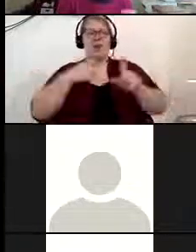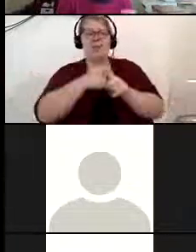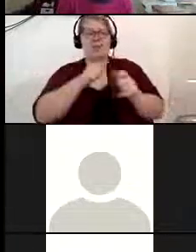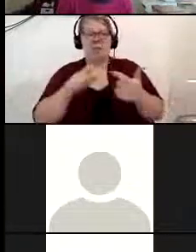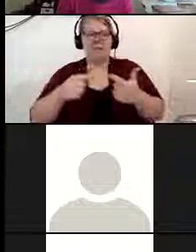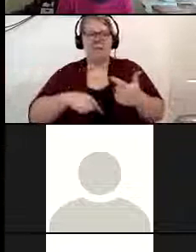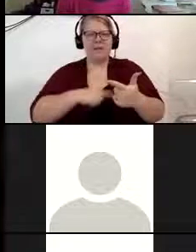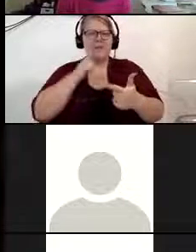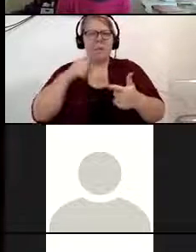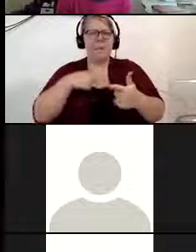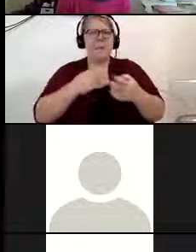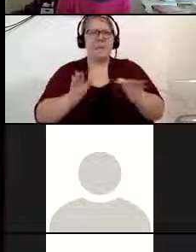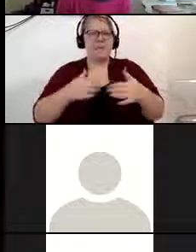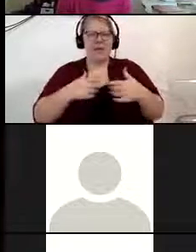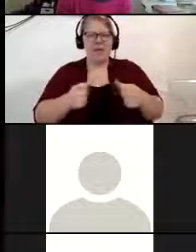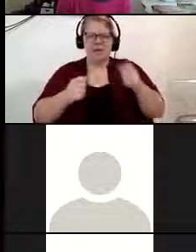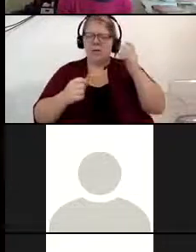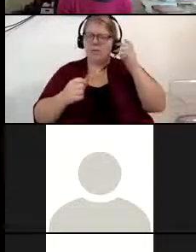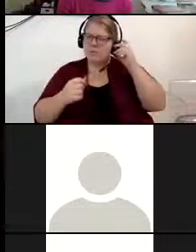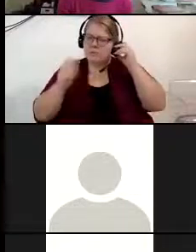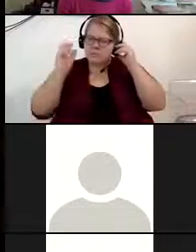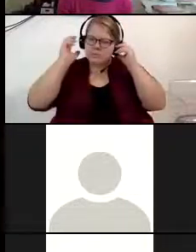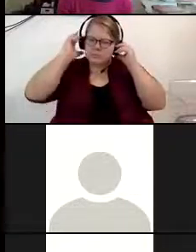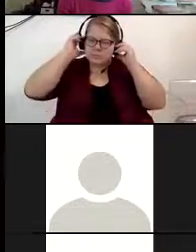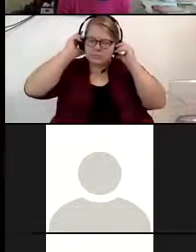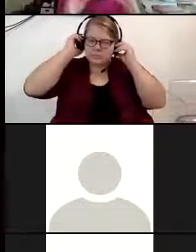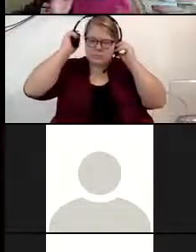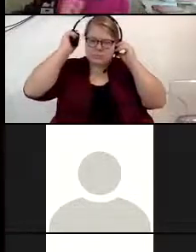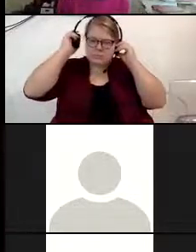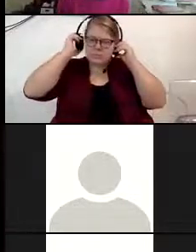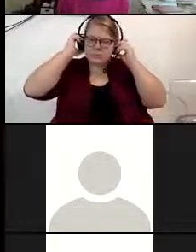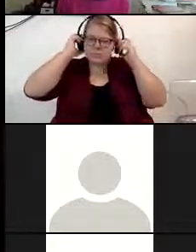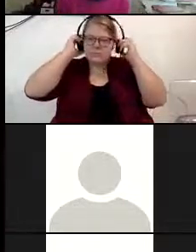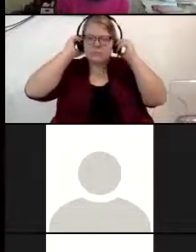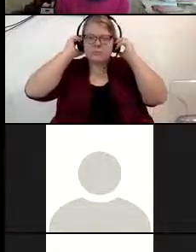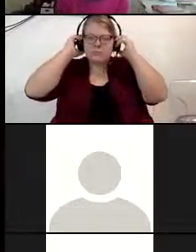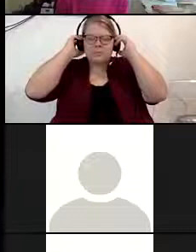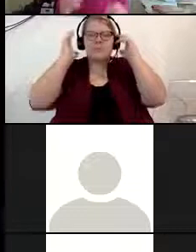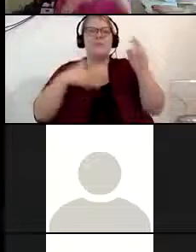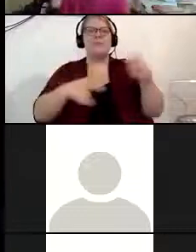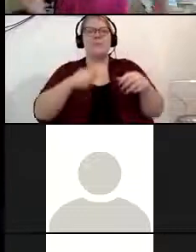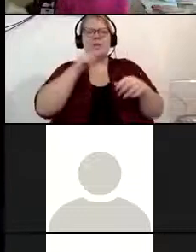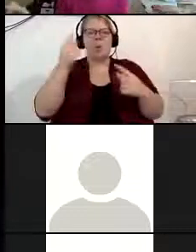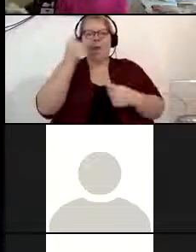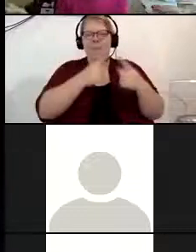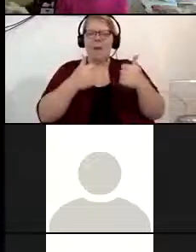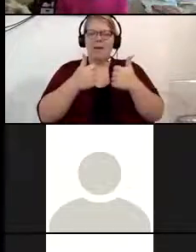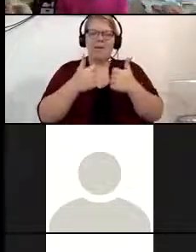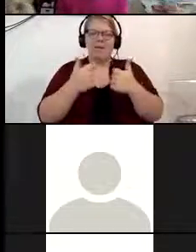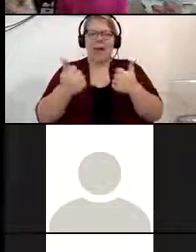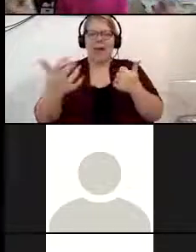don't often look at gambling in that holistic context, that